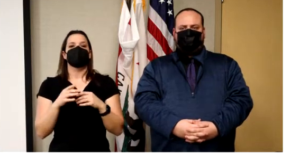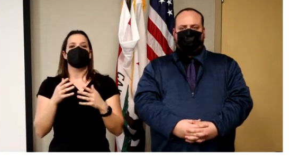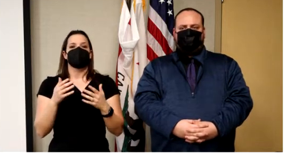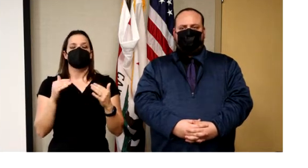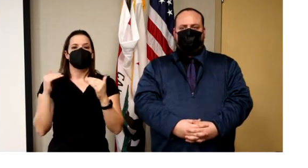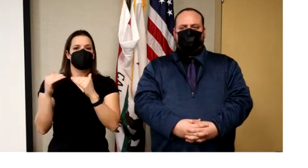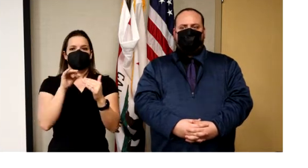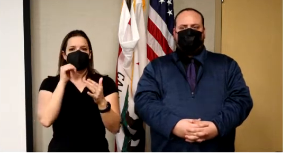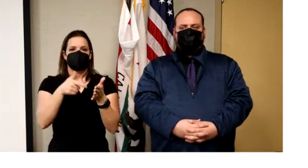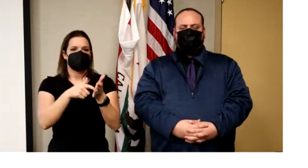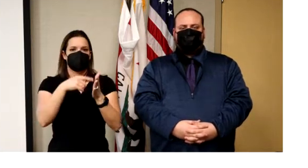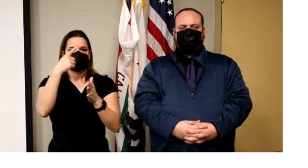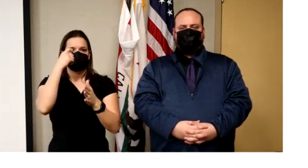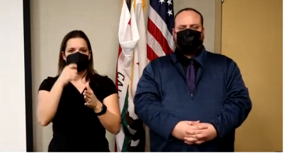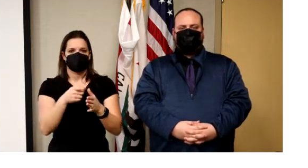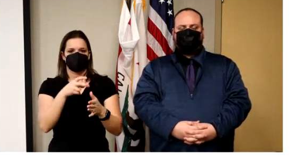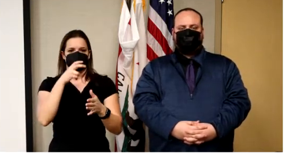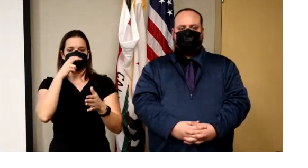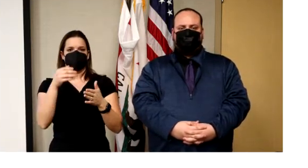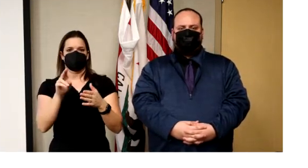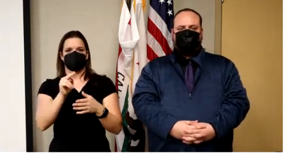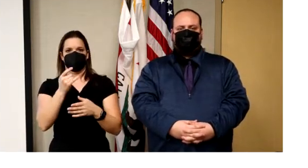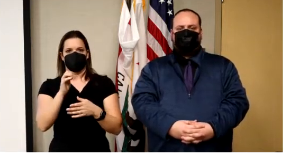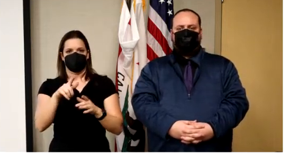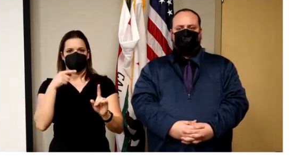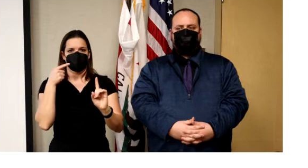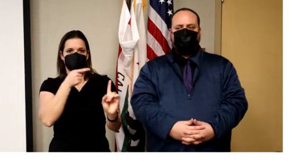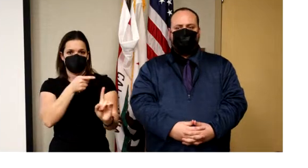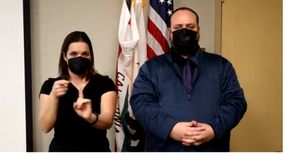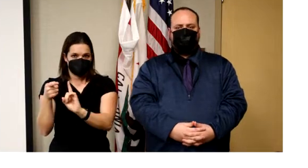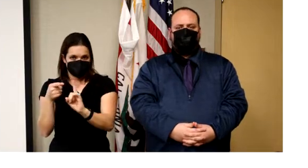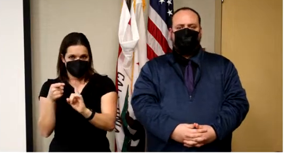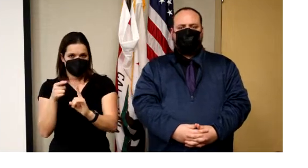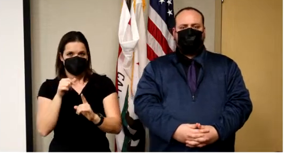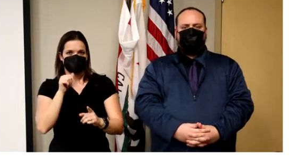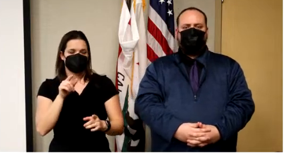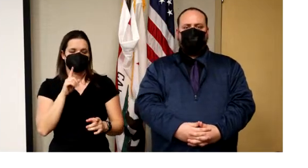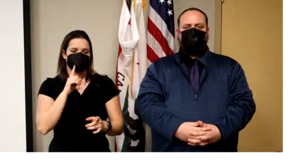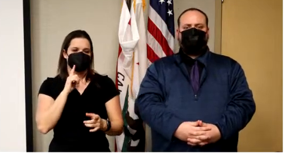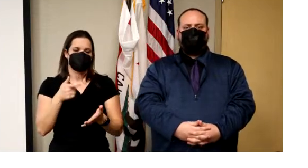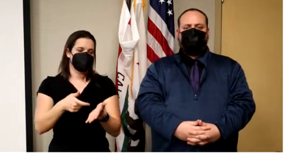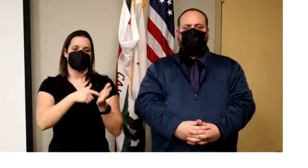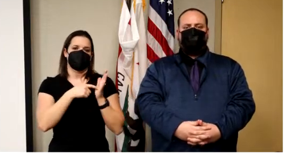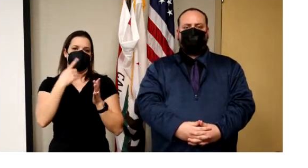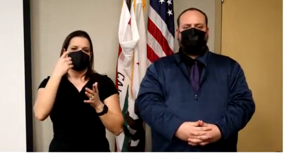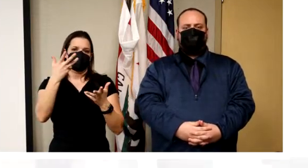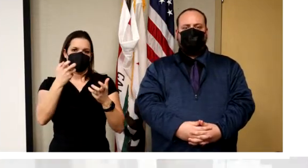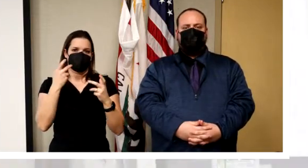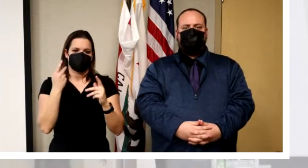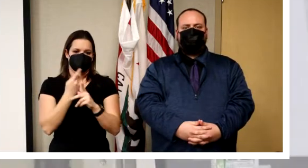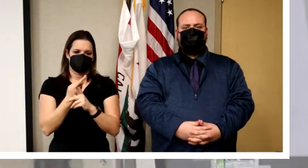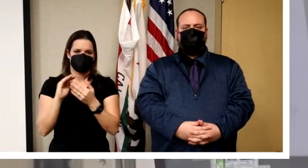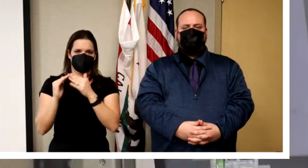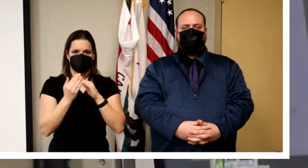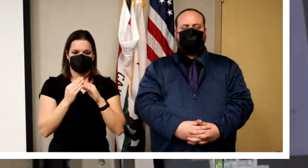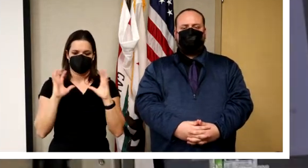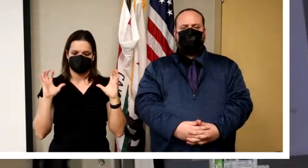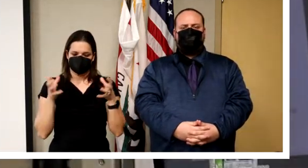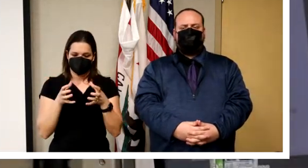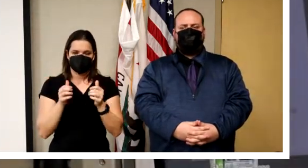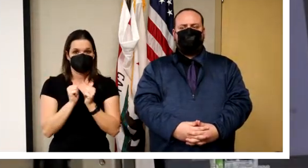Equality is not required because strict adherence to numeric goals isn't really required because you want to keep communities of interest